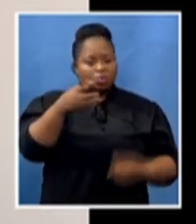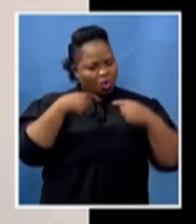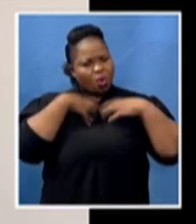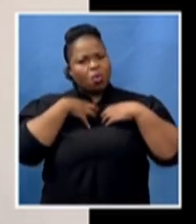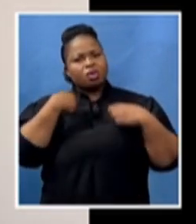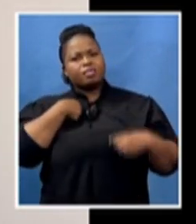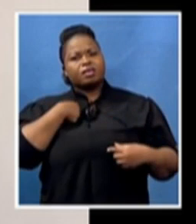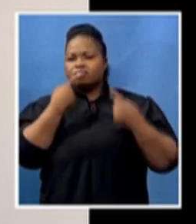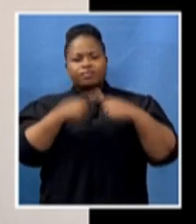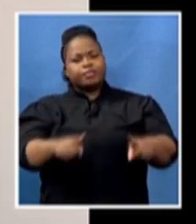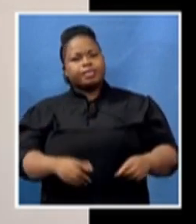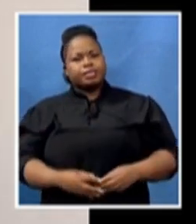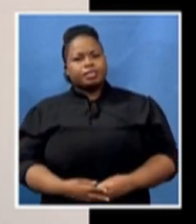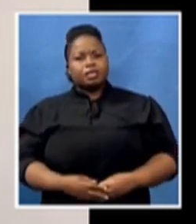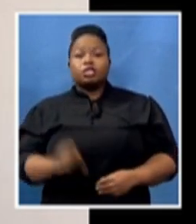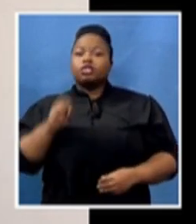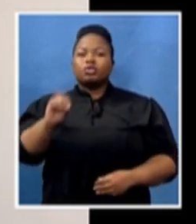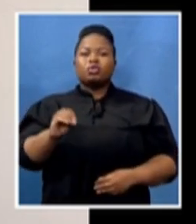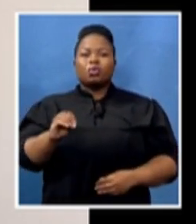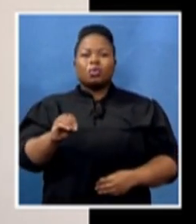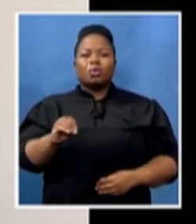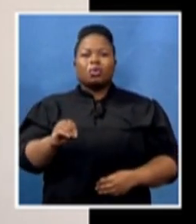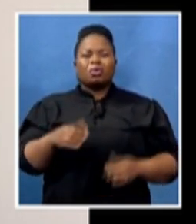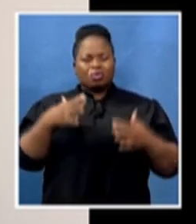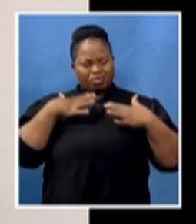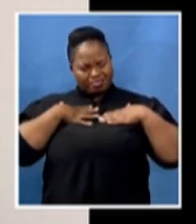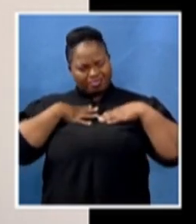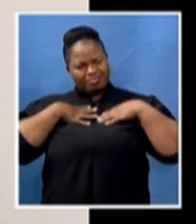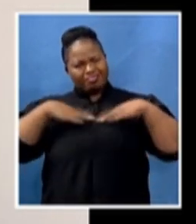your hands off of me.